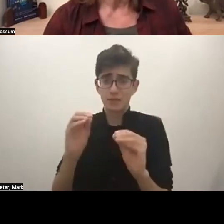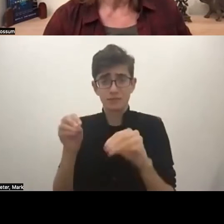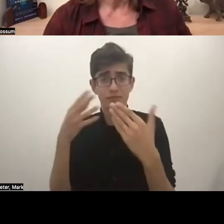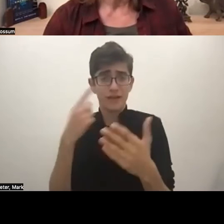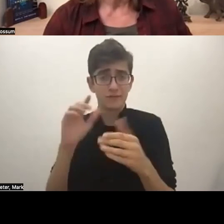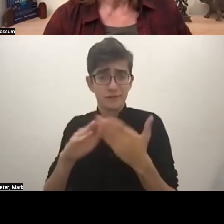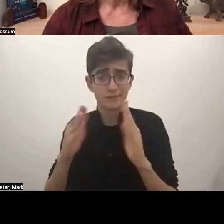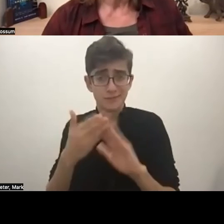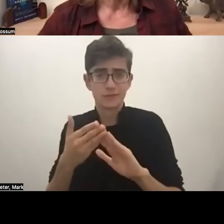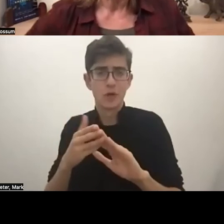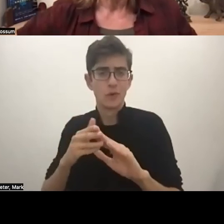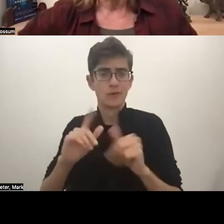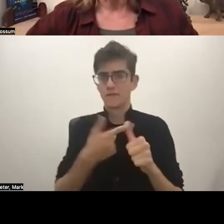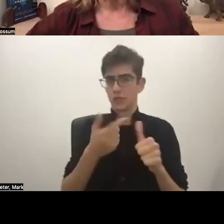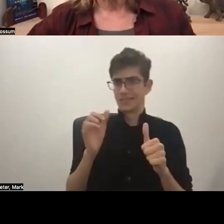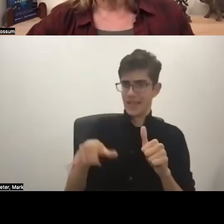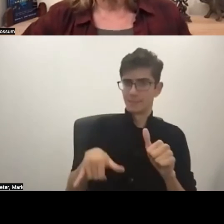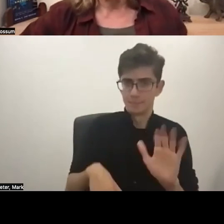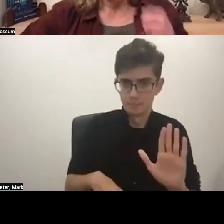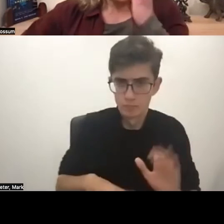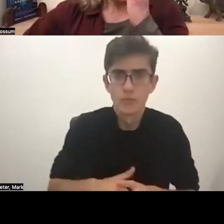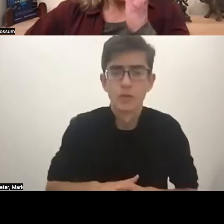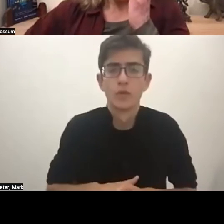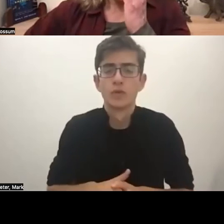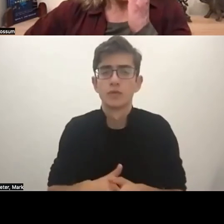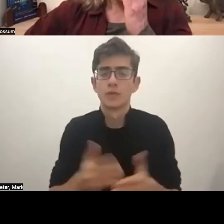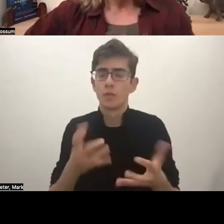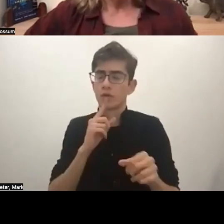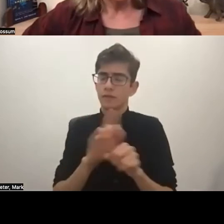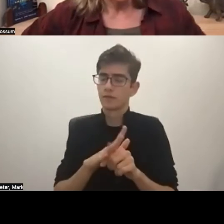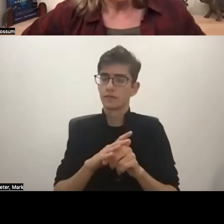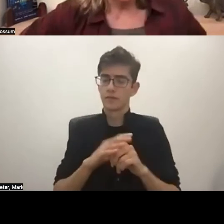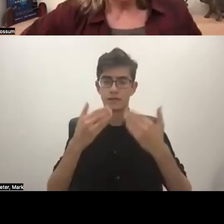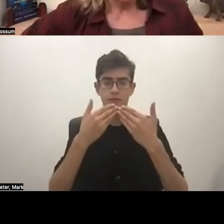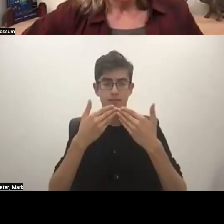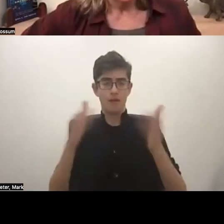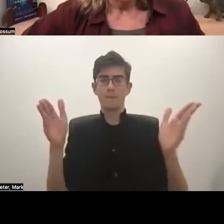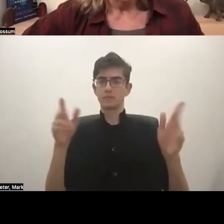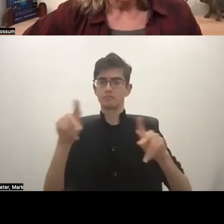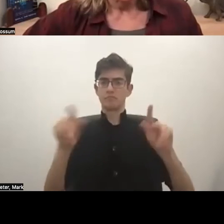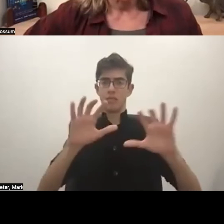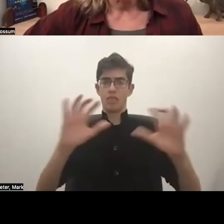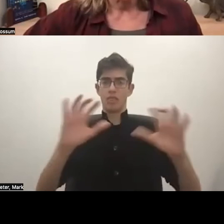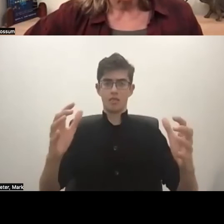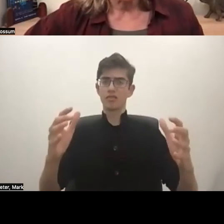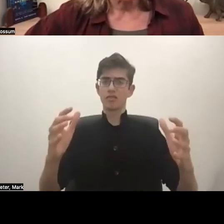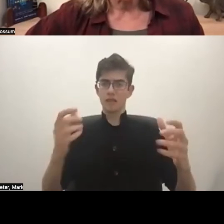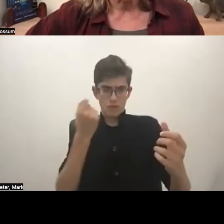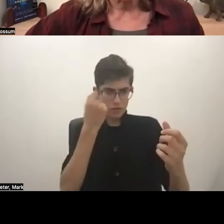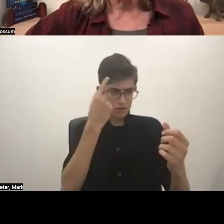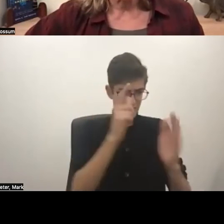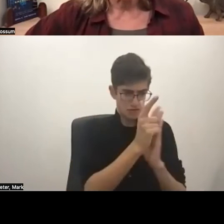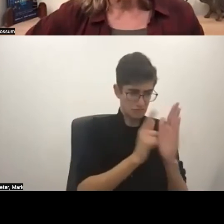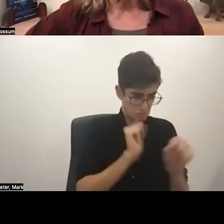and foremost, we have to make sure that the lay public absolutely understands, you know, what this is and what it isn't, so